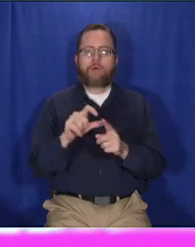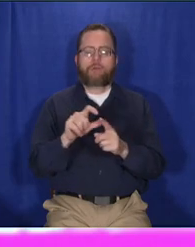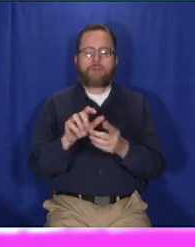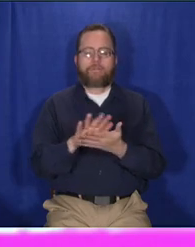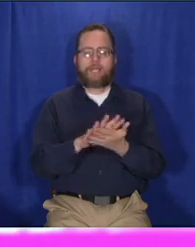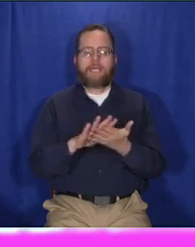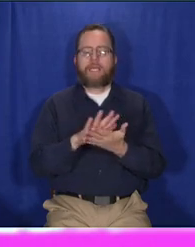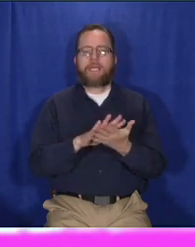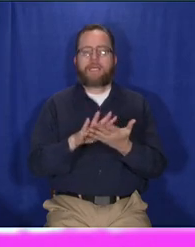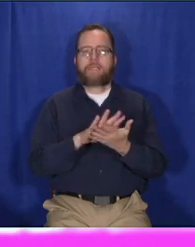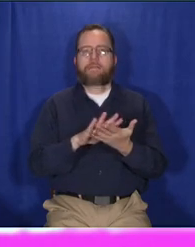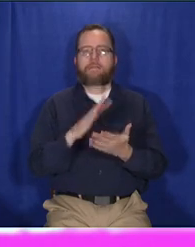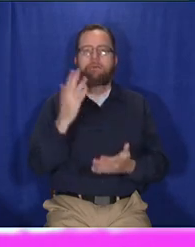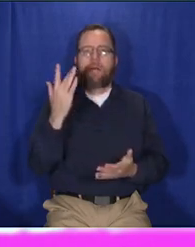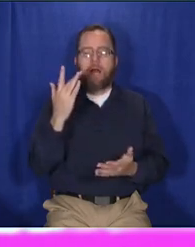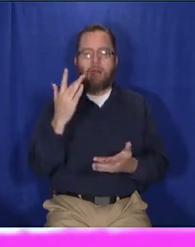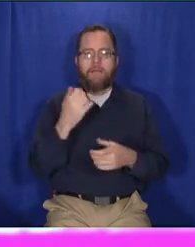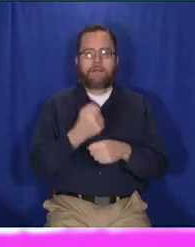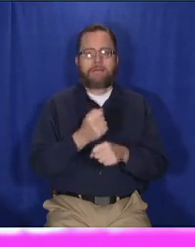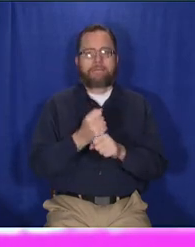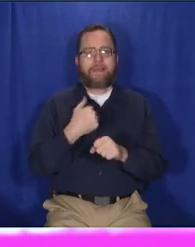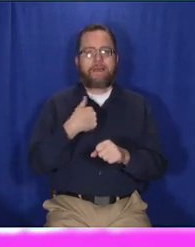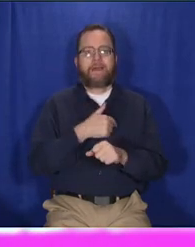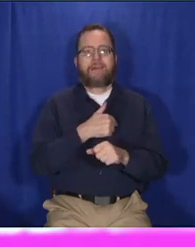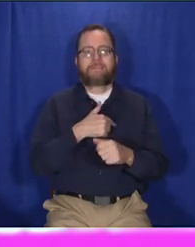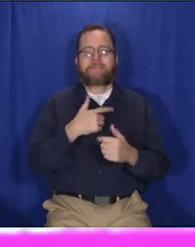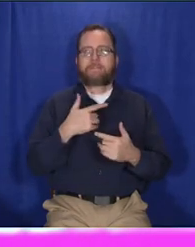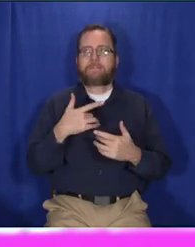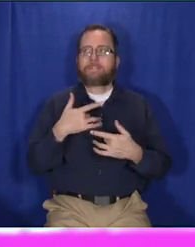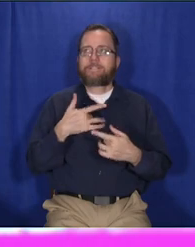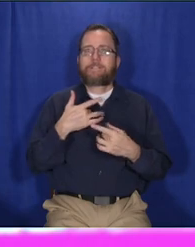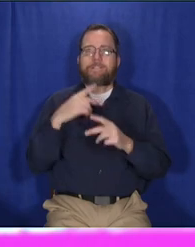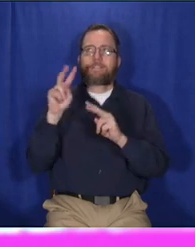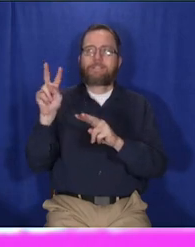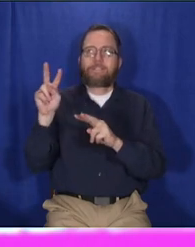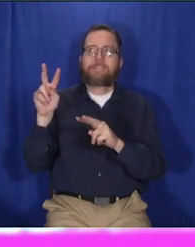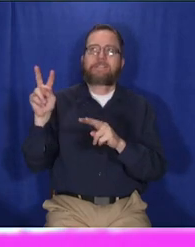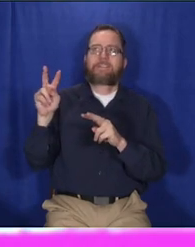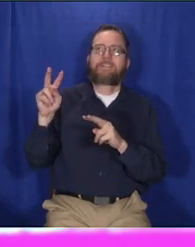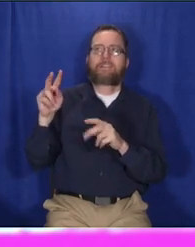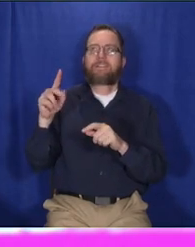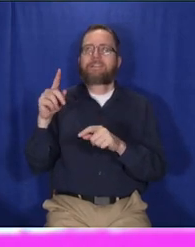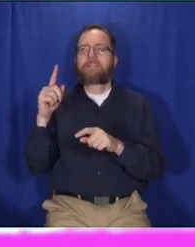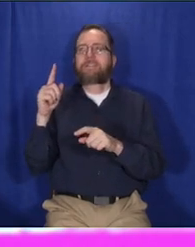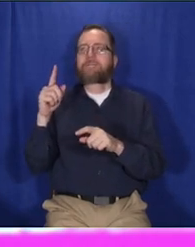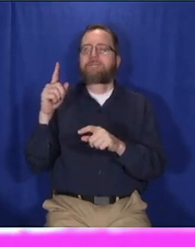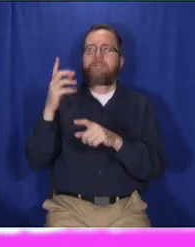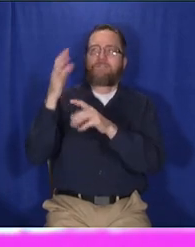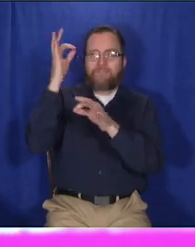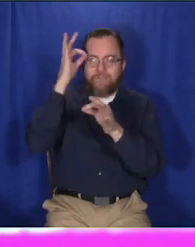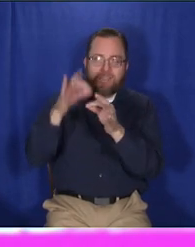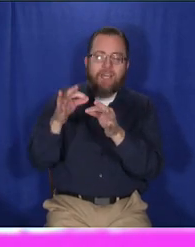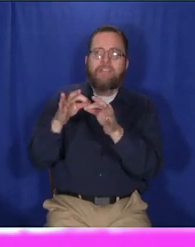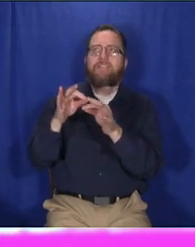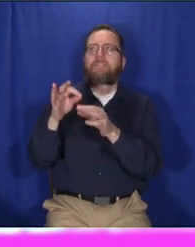him, the one who is faithful to fulfill his promises. And